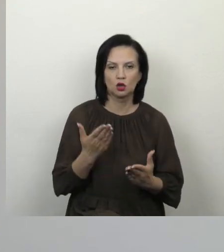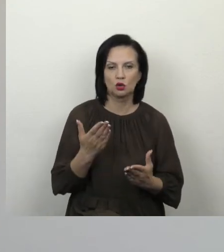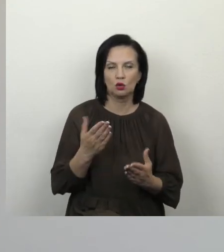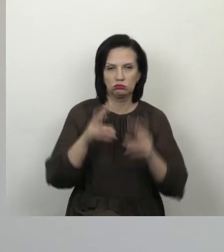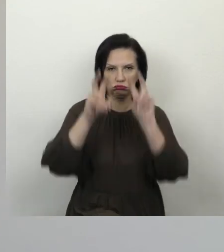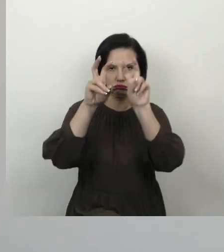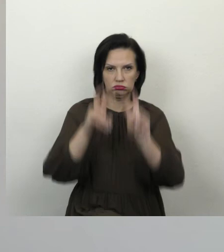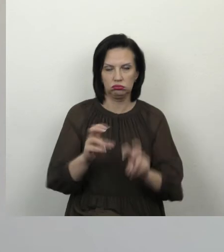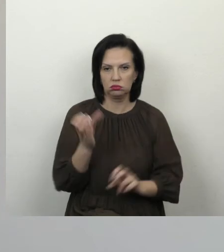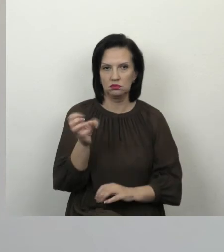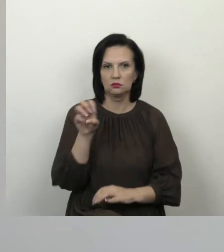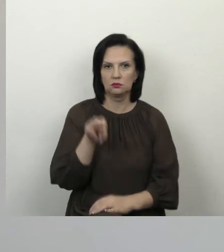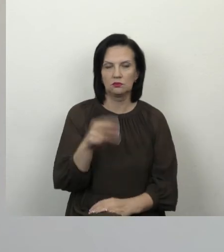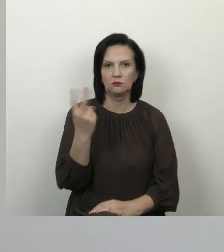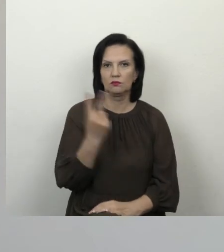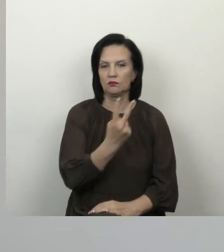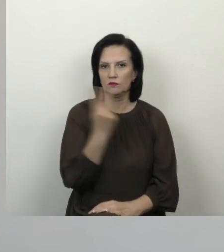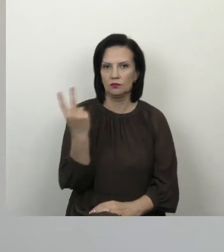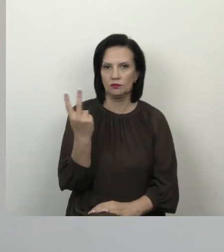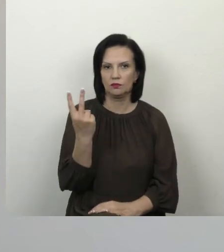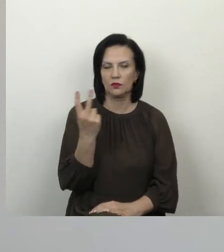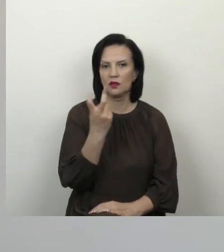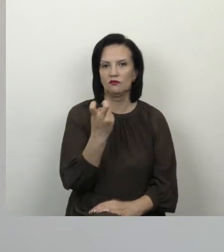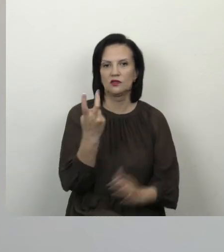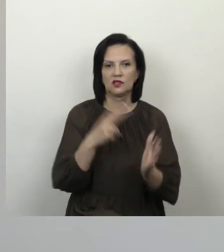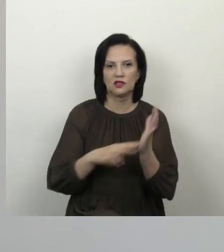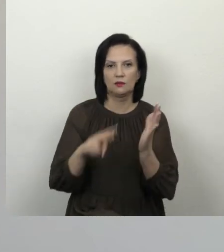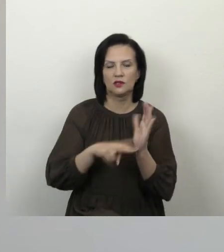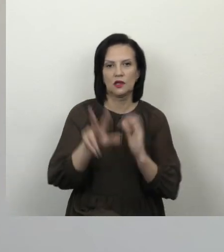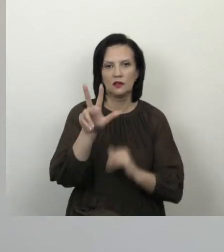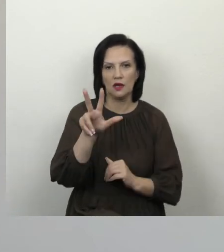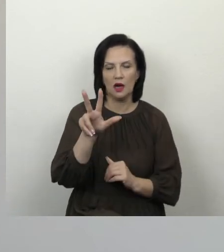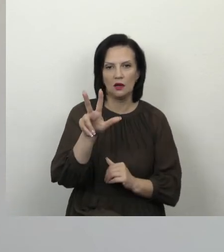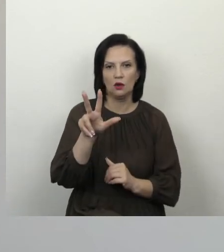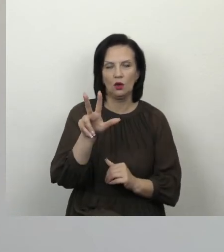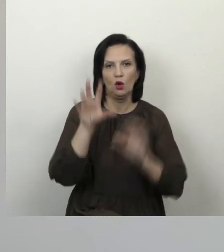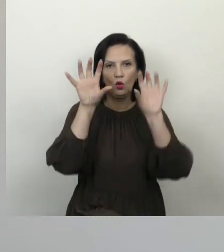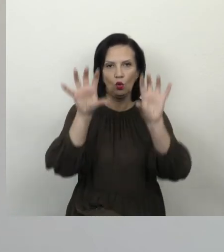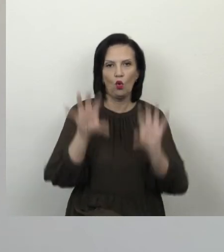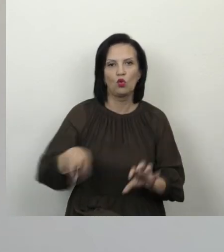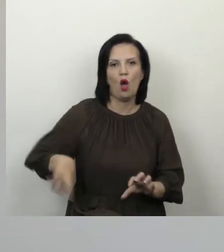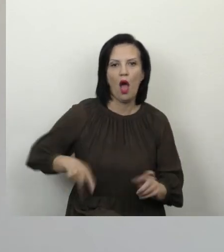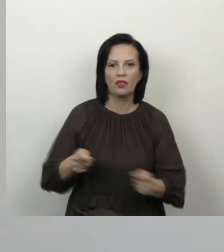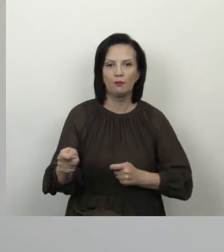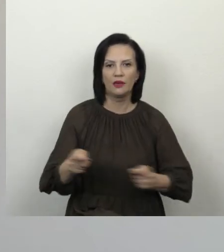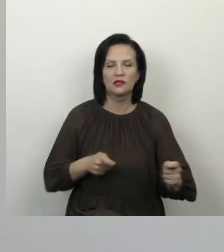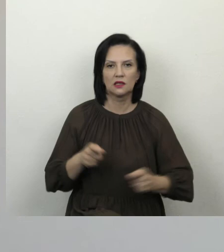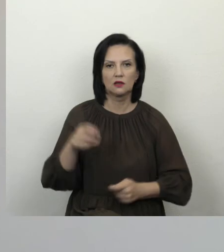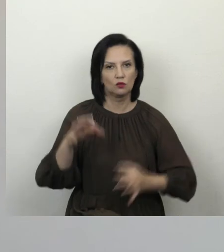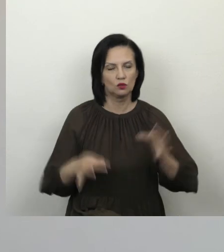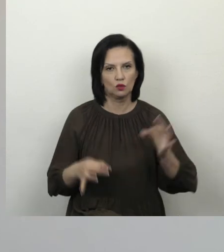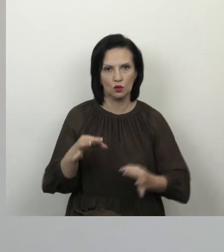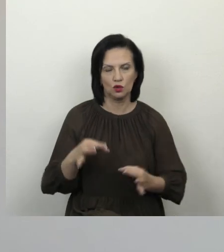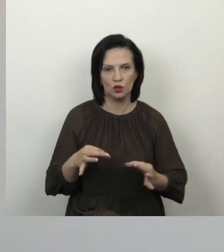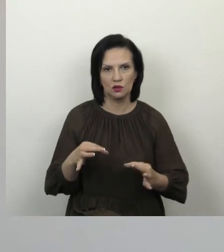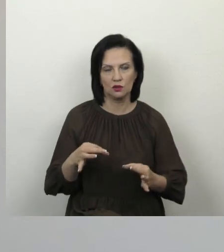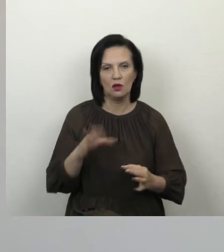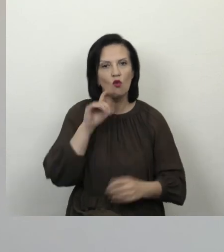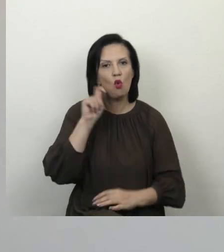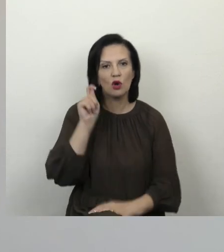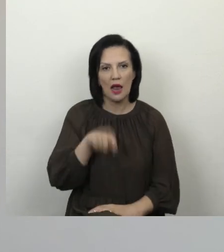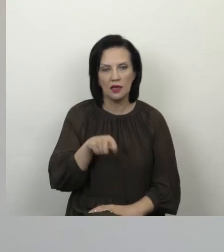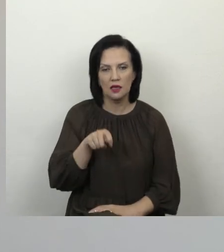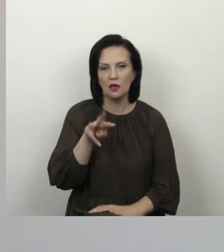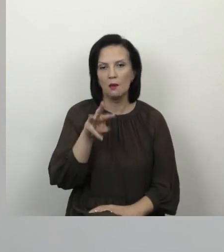So, if we analyze Articles 22, 273 of the Code of Administrative Justice